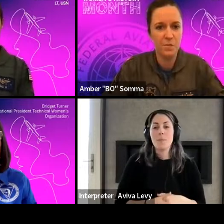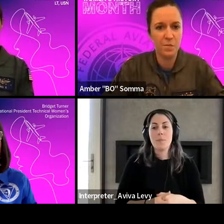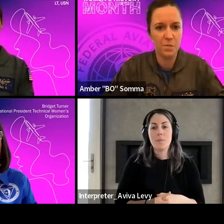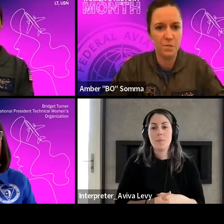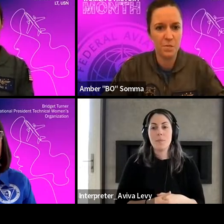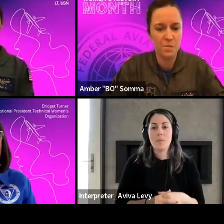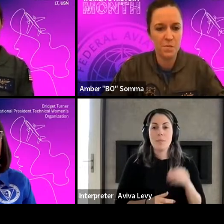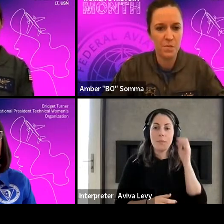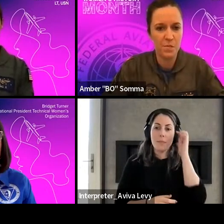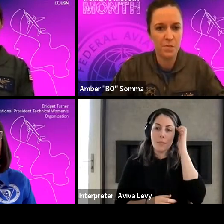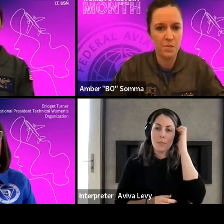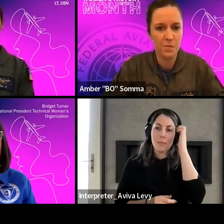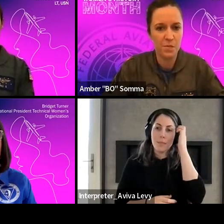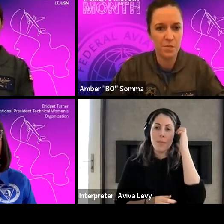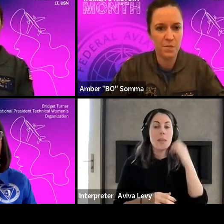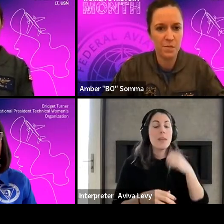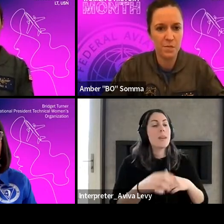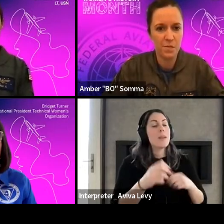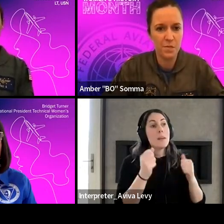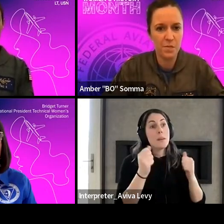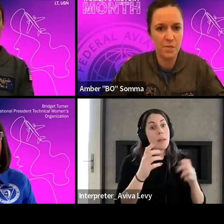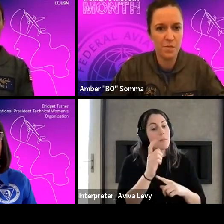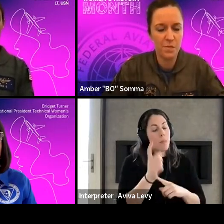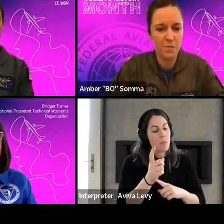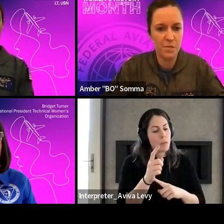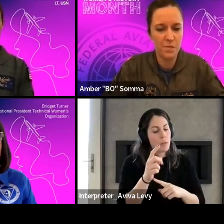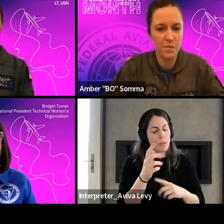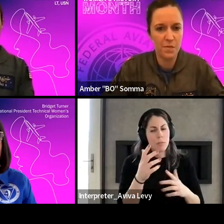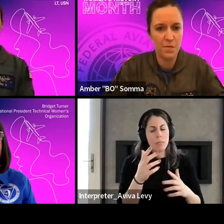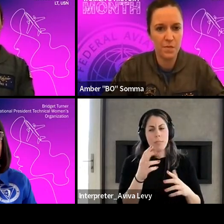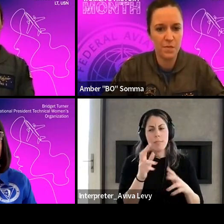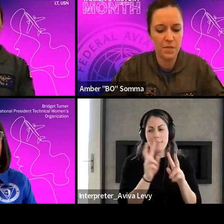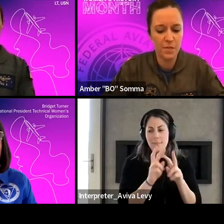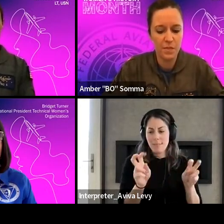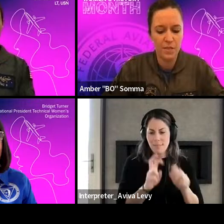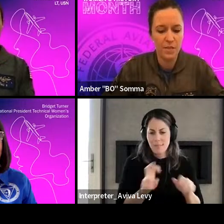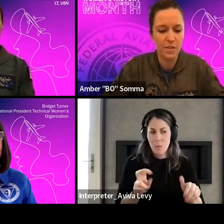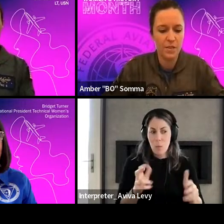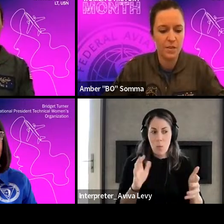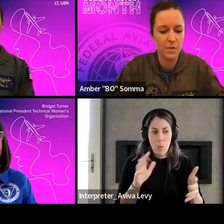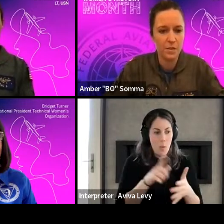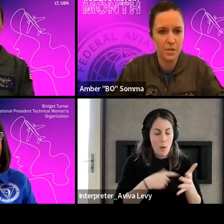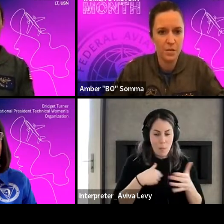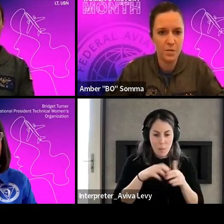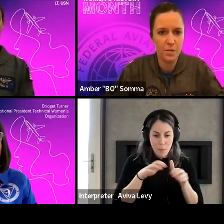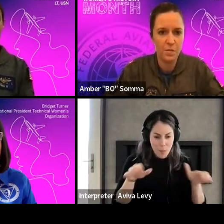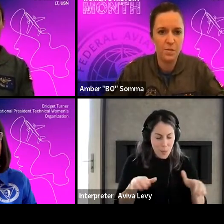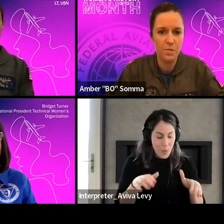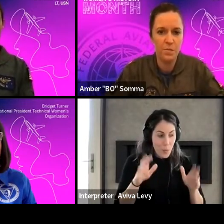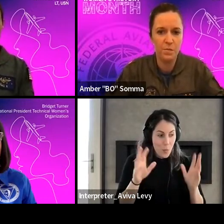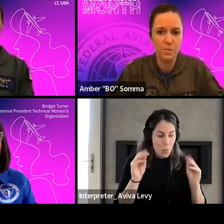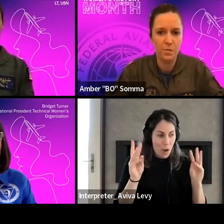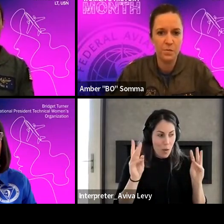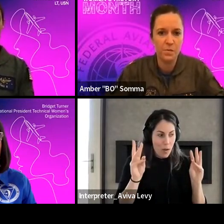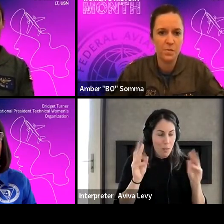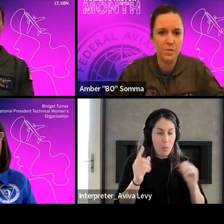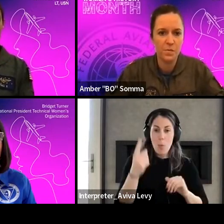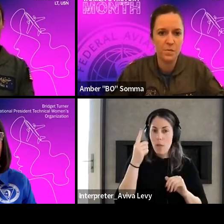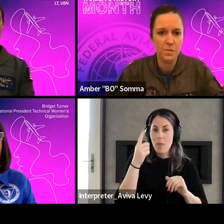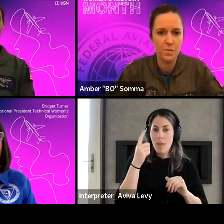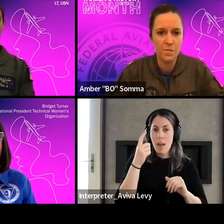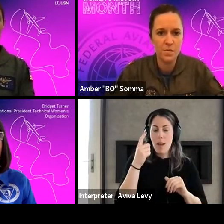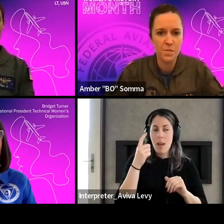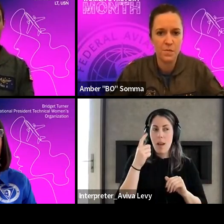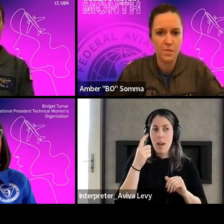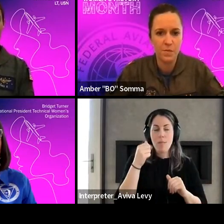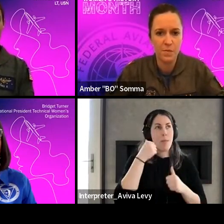There's a lot of moments that you look around and it's a little bit surreal what you're doing. But one of the ones that really sticks out is landing on the